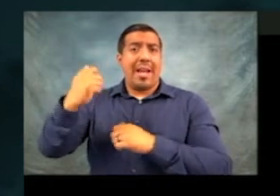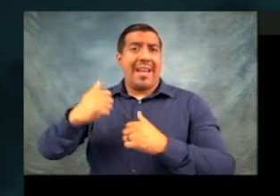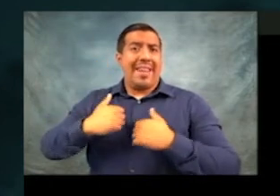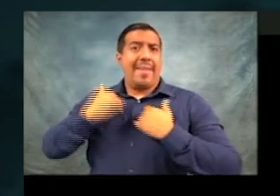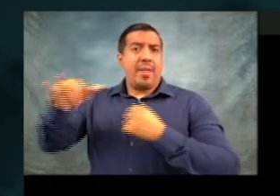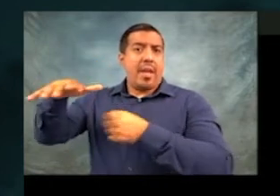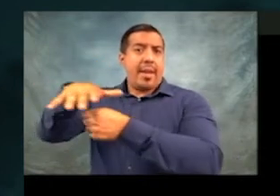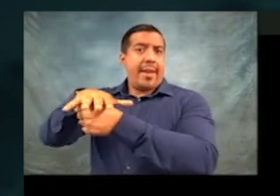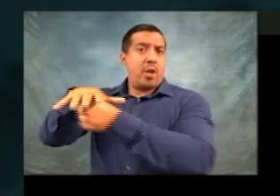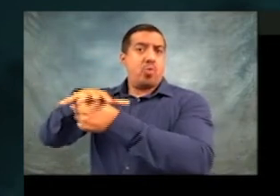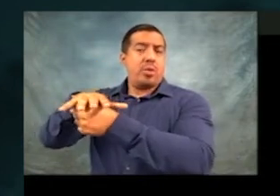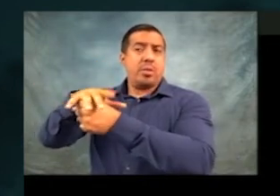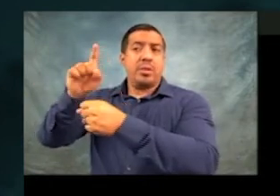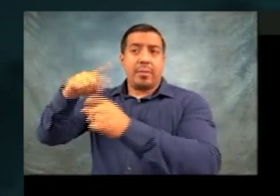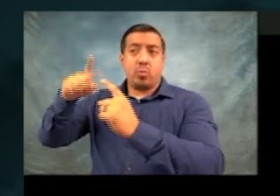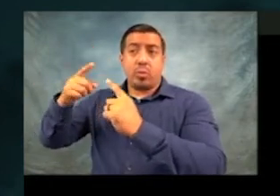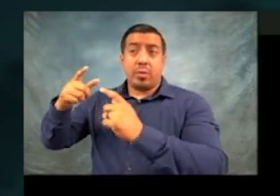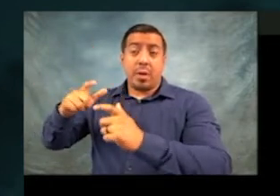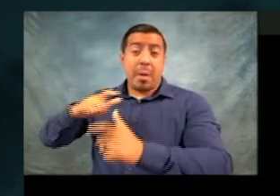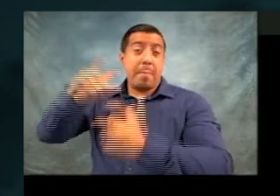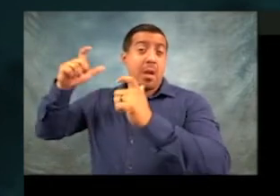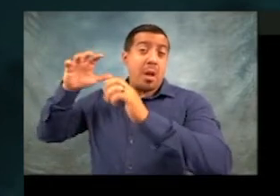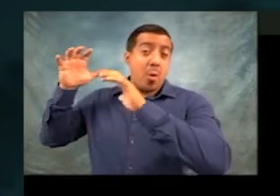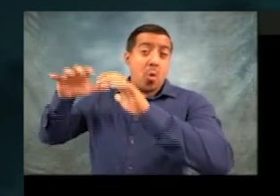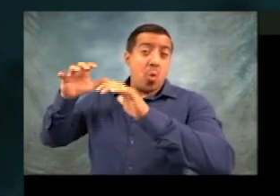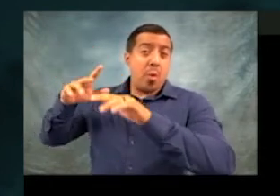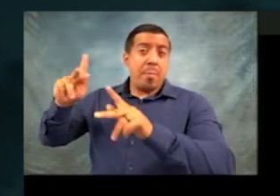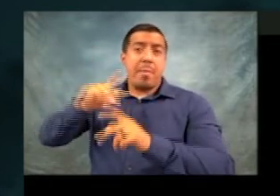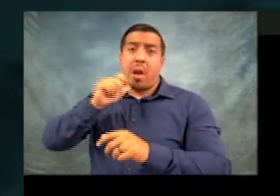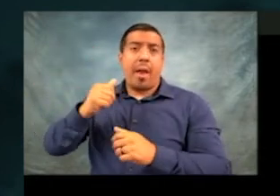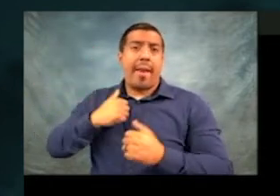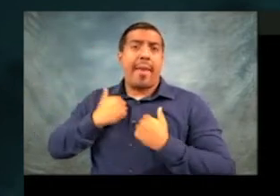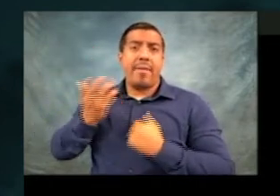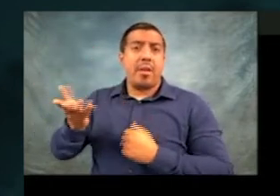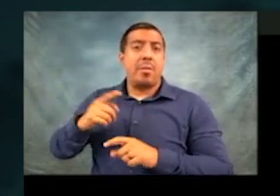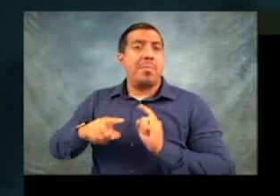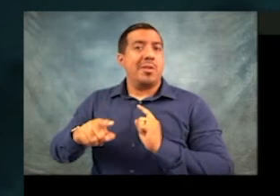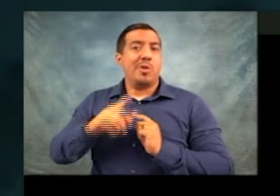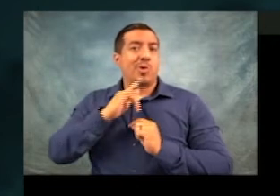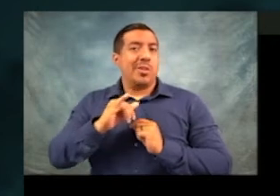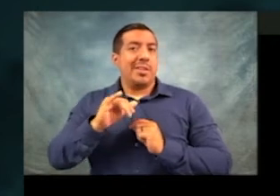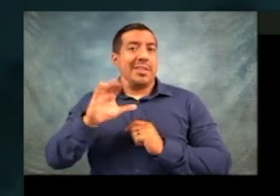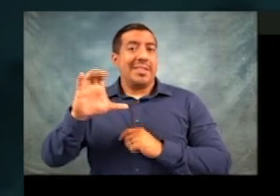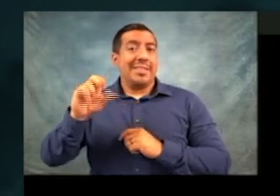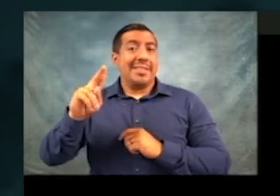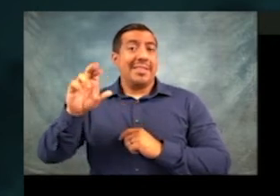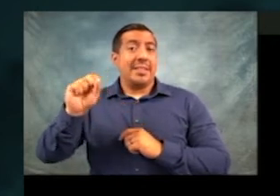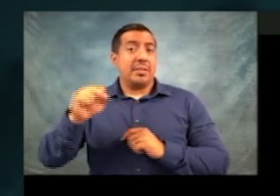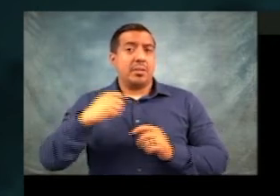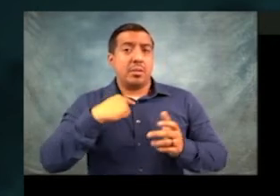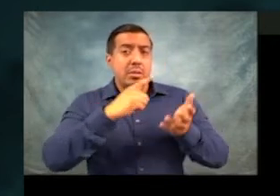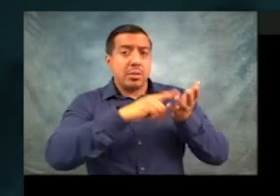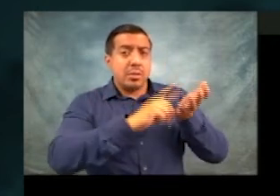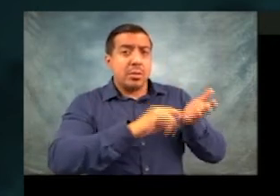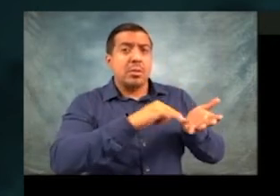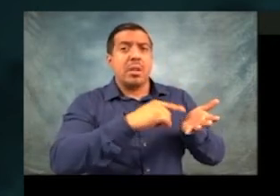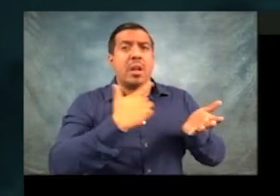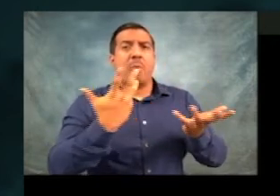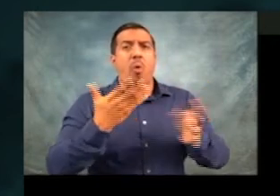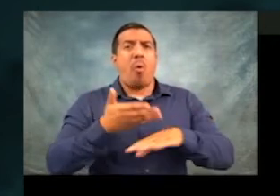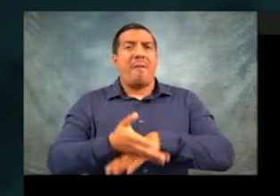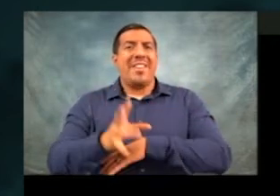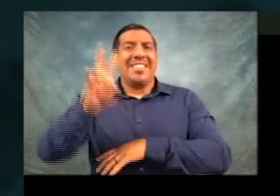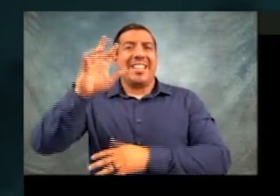that experienced this catastrophic storm surge. But in fact, according to the census information, about 7,000